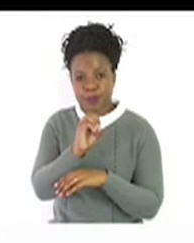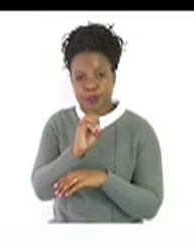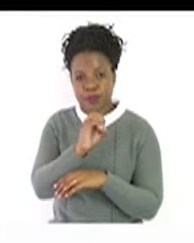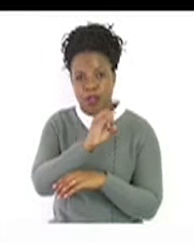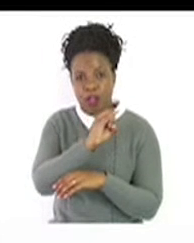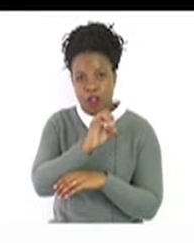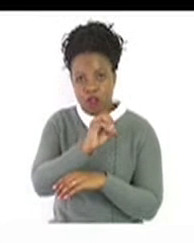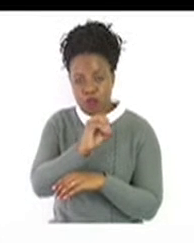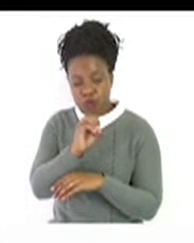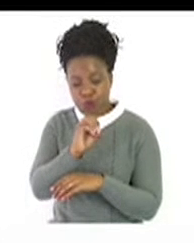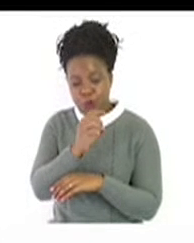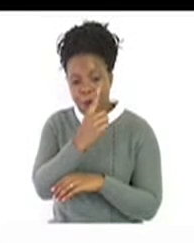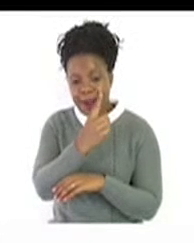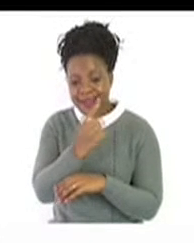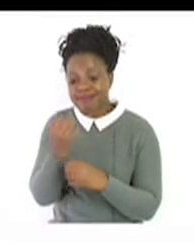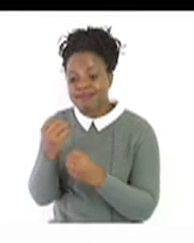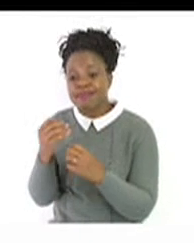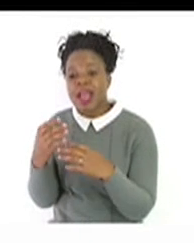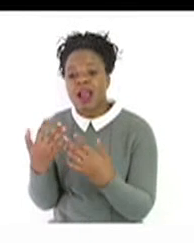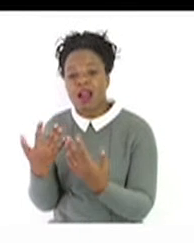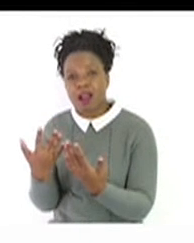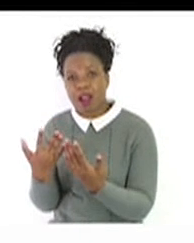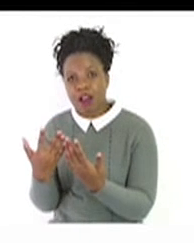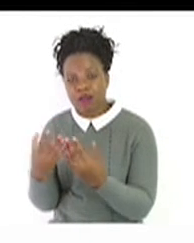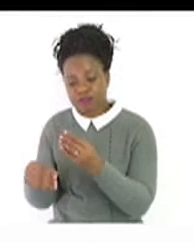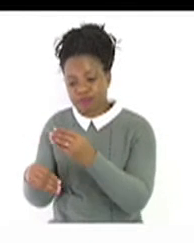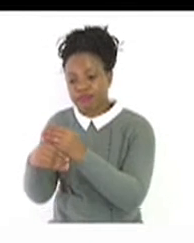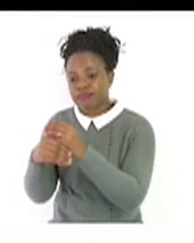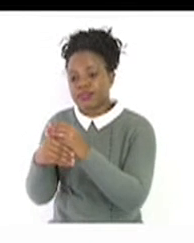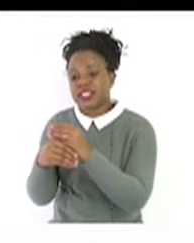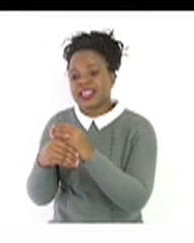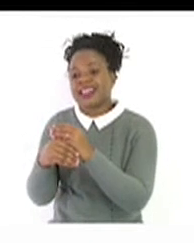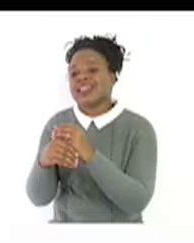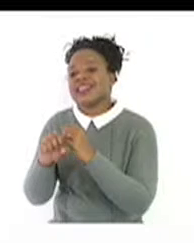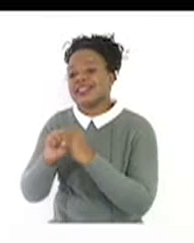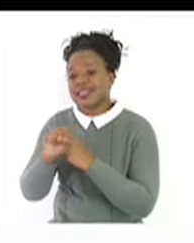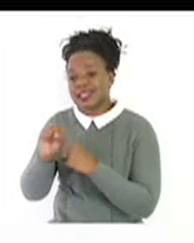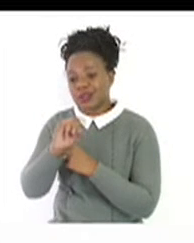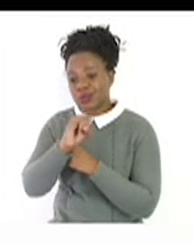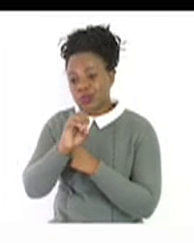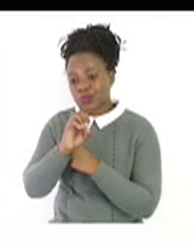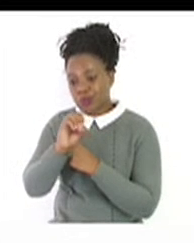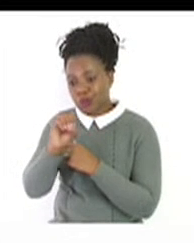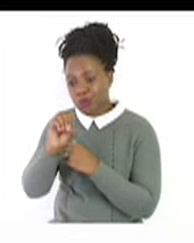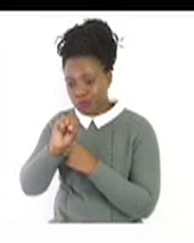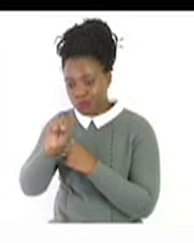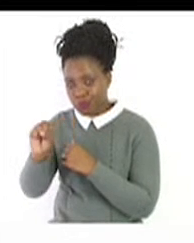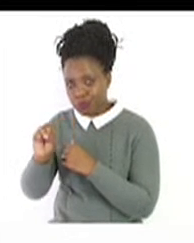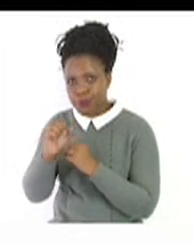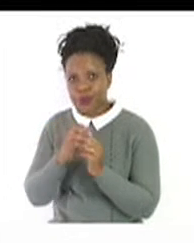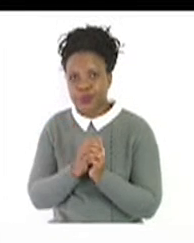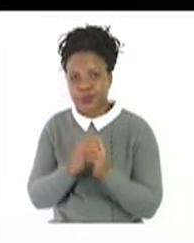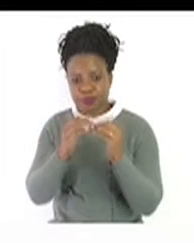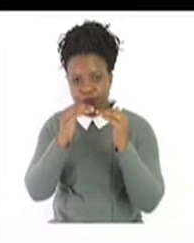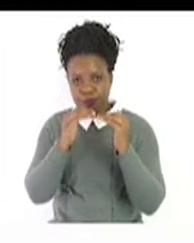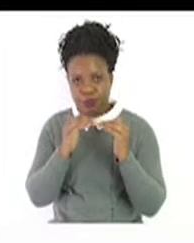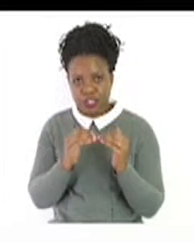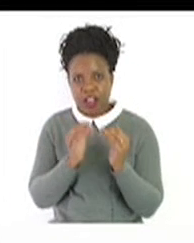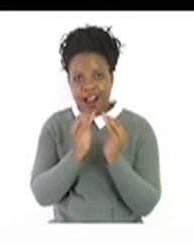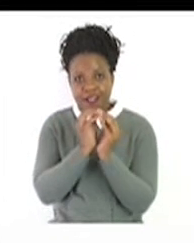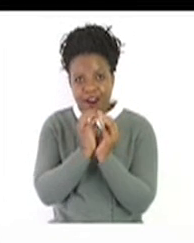Zoos, where we are just adding S. So you will do avocado,